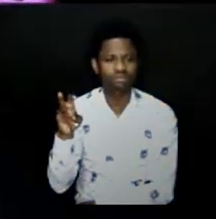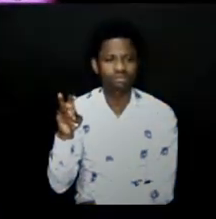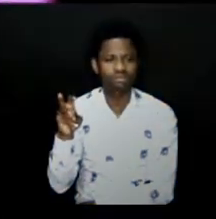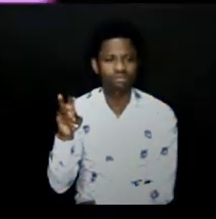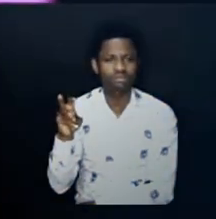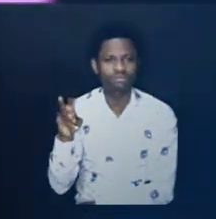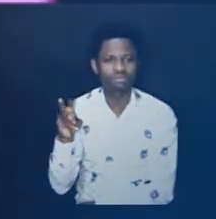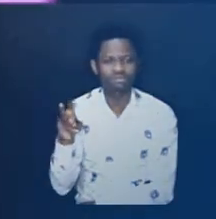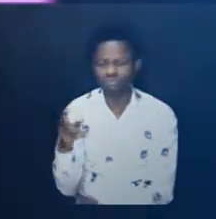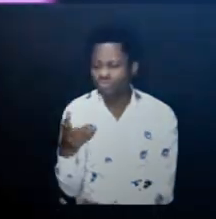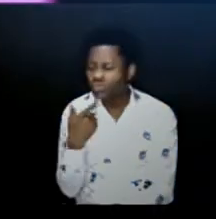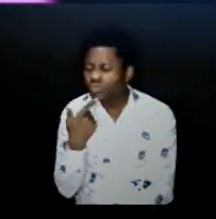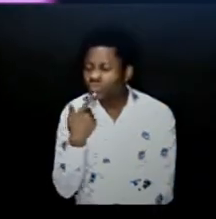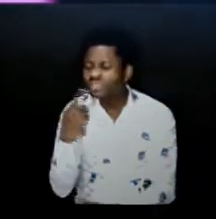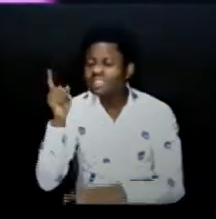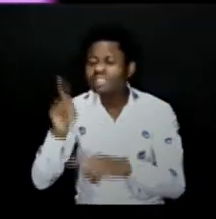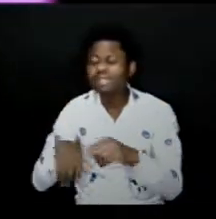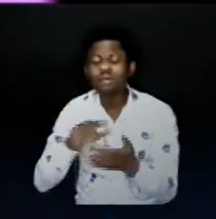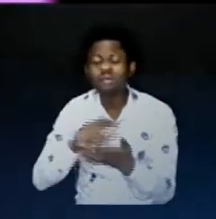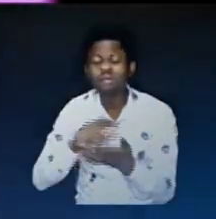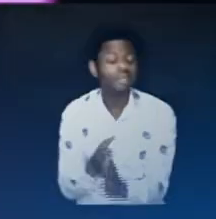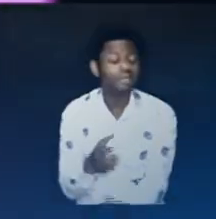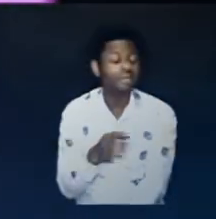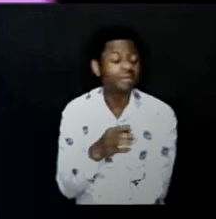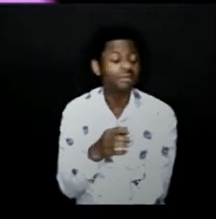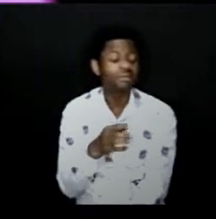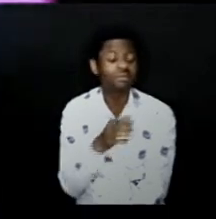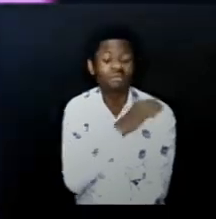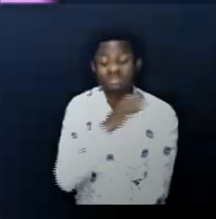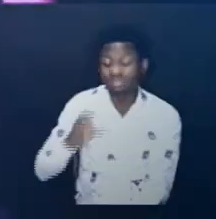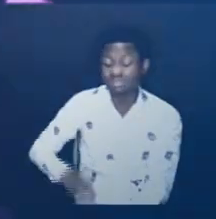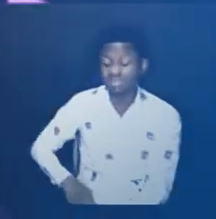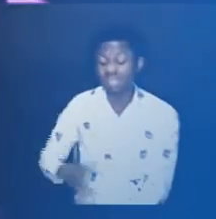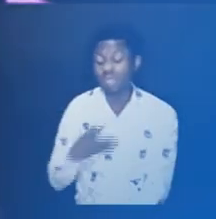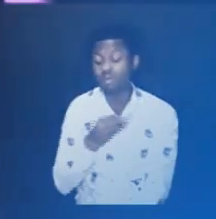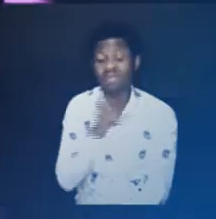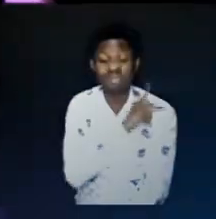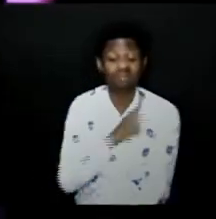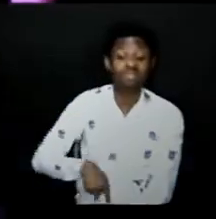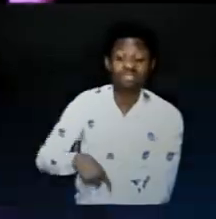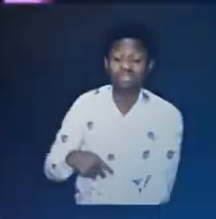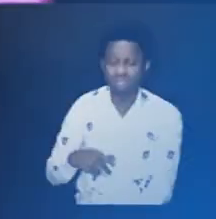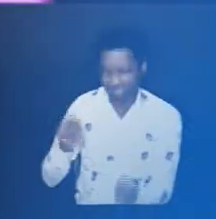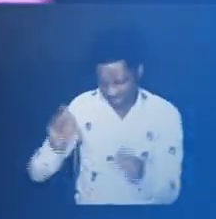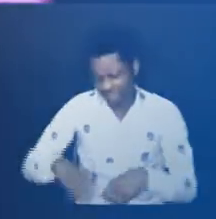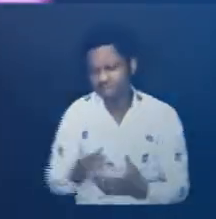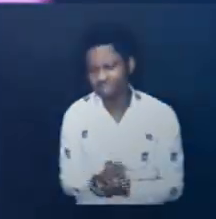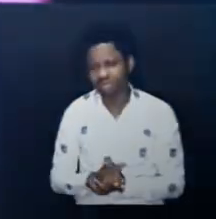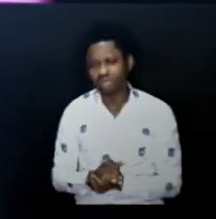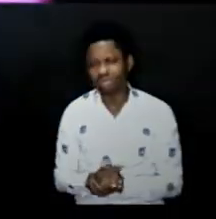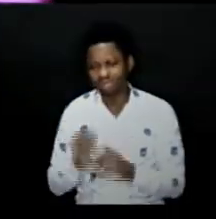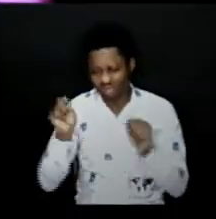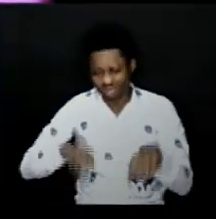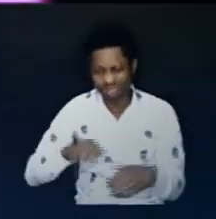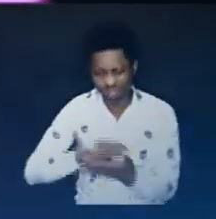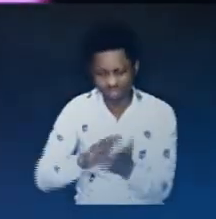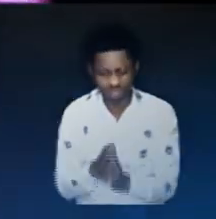So who says you cannot be a Christian king? No, you can. In